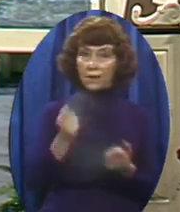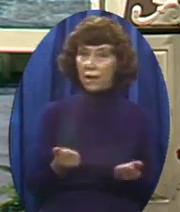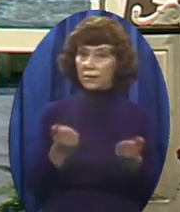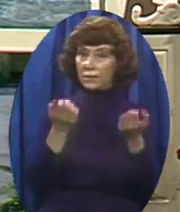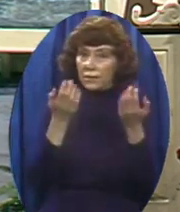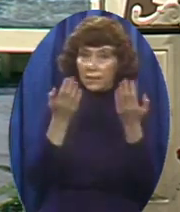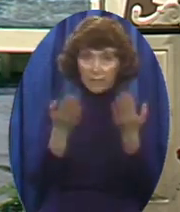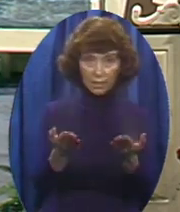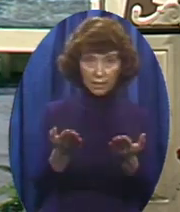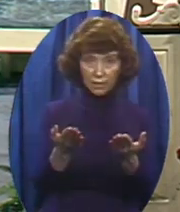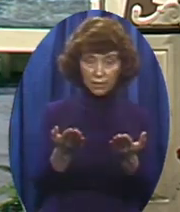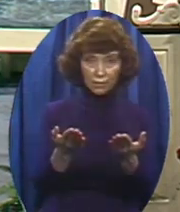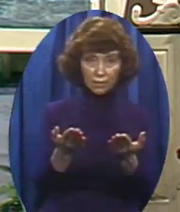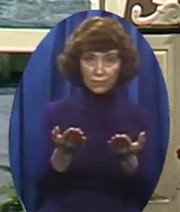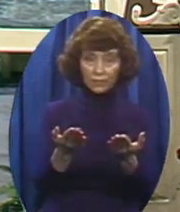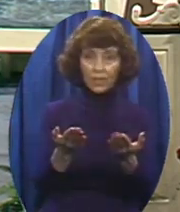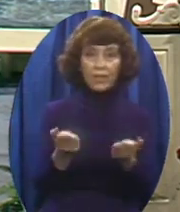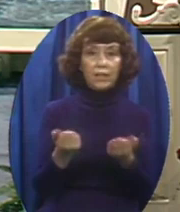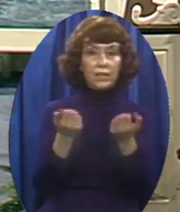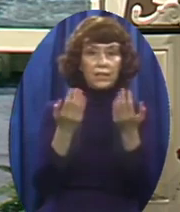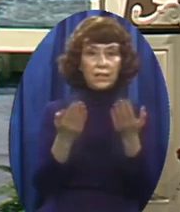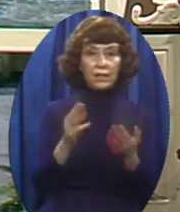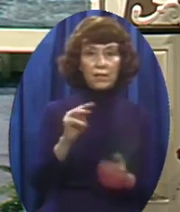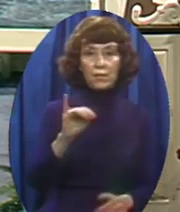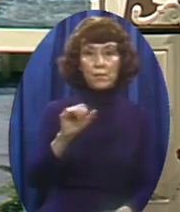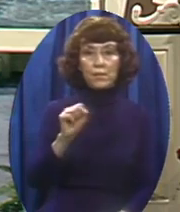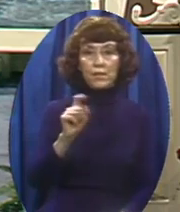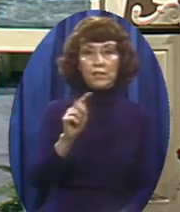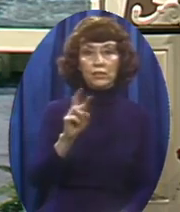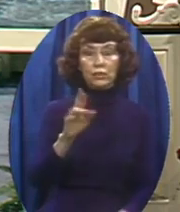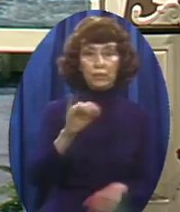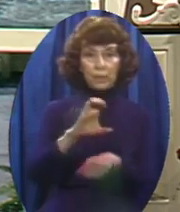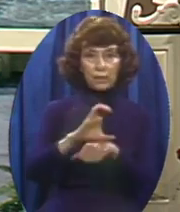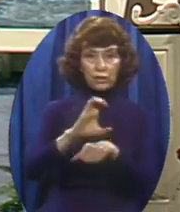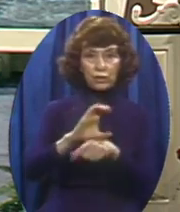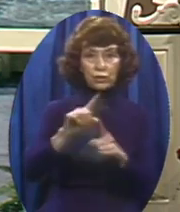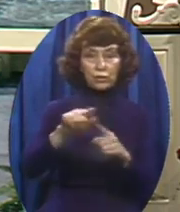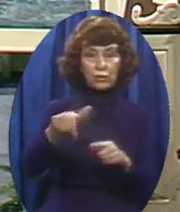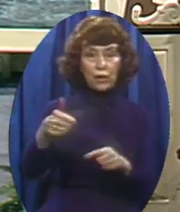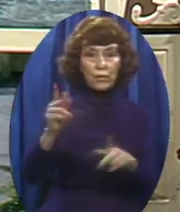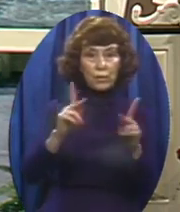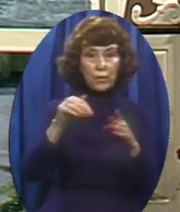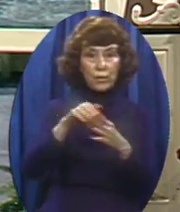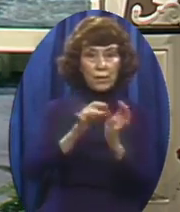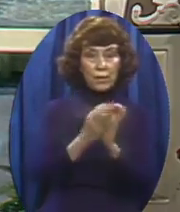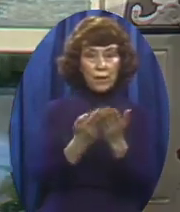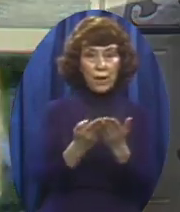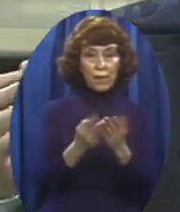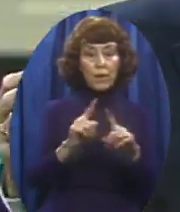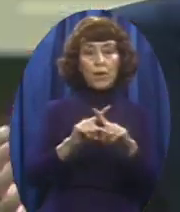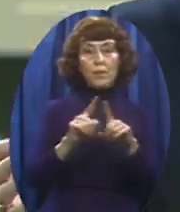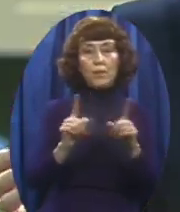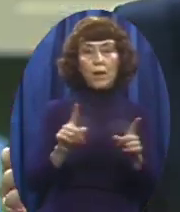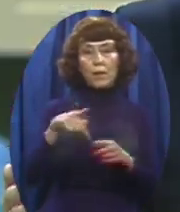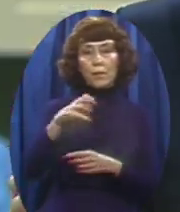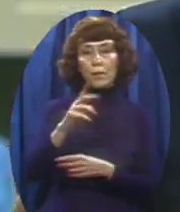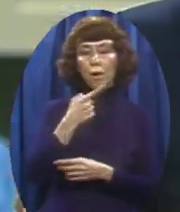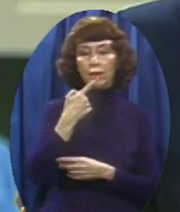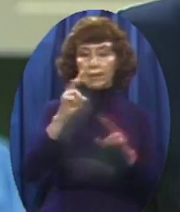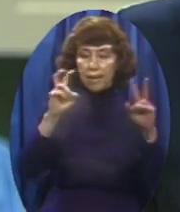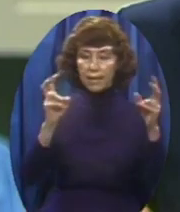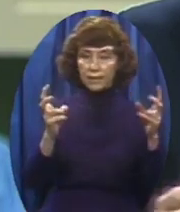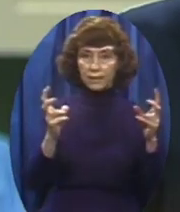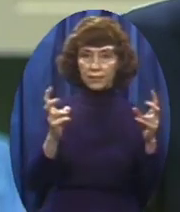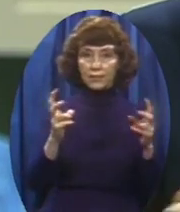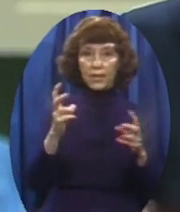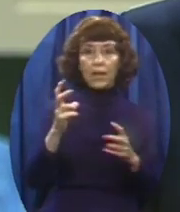prophets. He gave it to the Apostle Paul, and in Ephesians 3, verses 1, 2, and 3, Paul said regarding the church, "For this cause I, Paul,